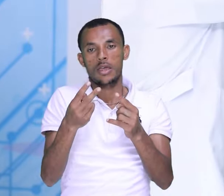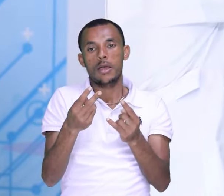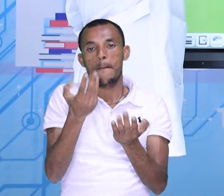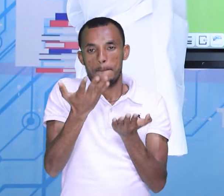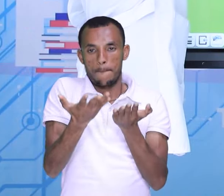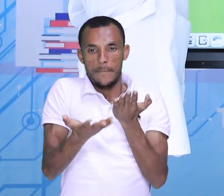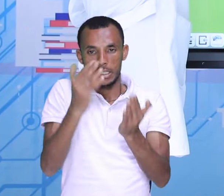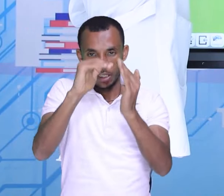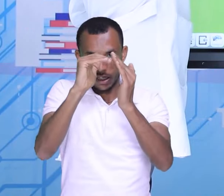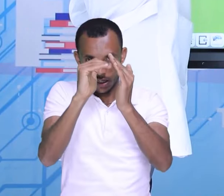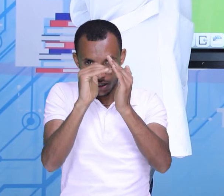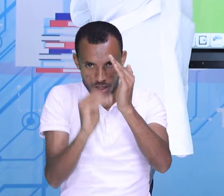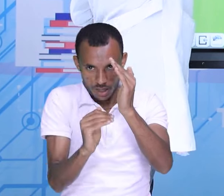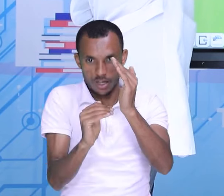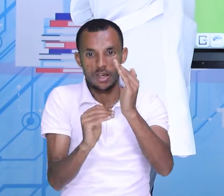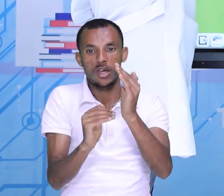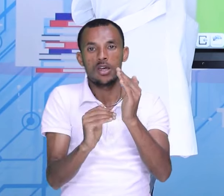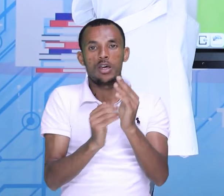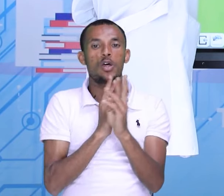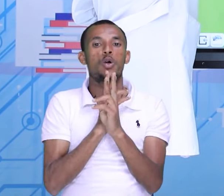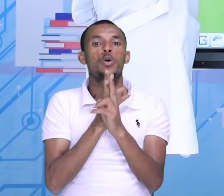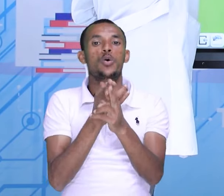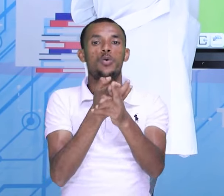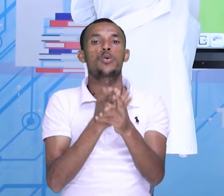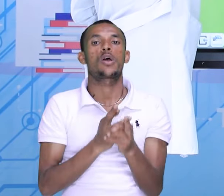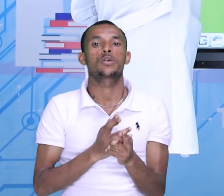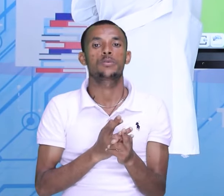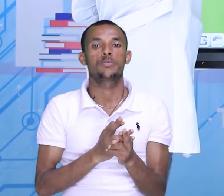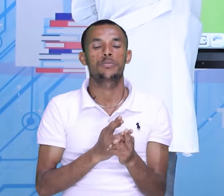reaction. Balancing